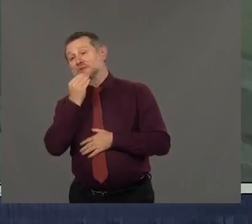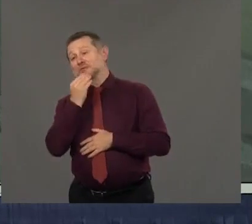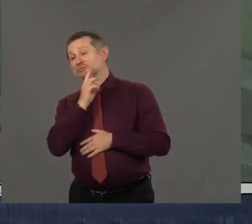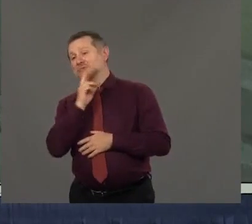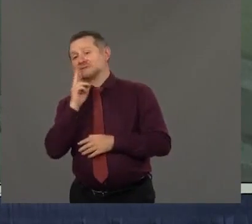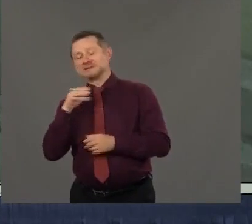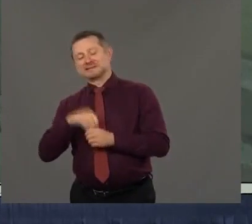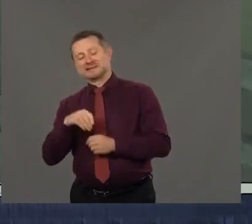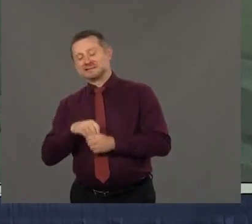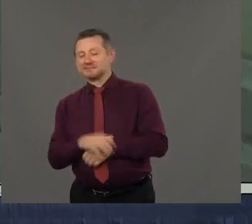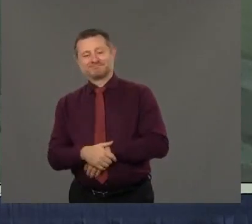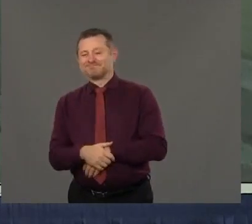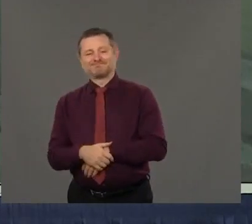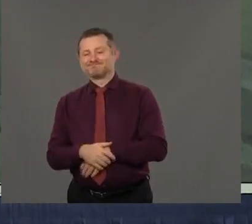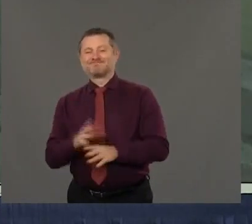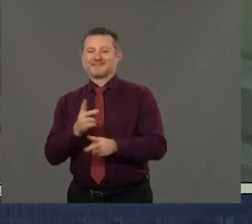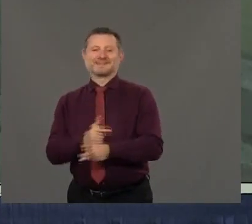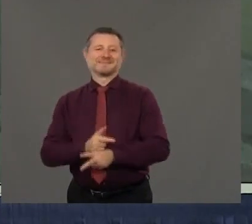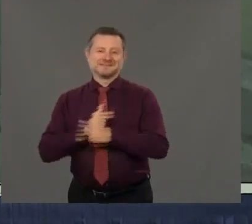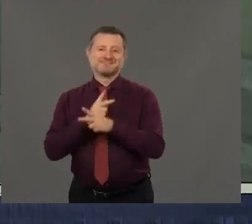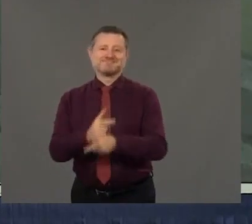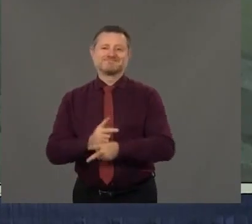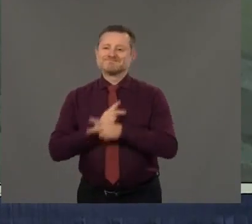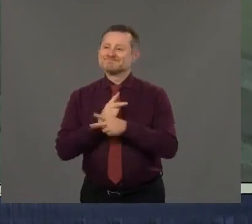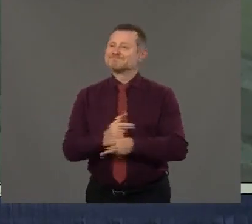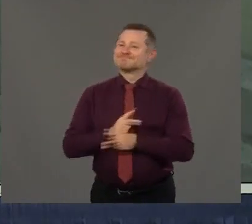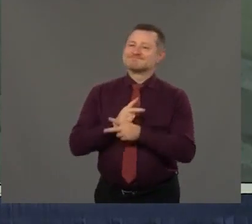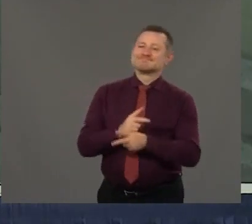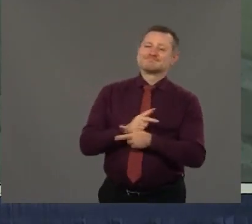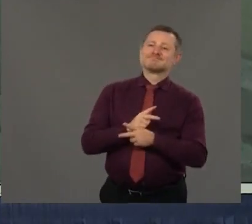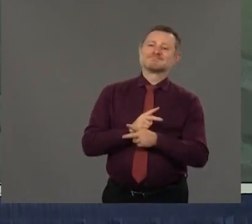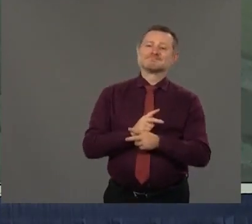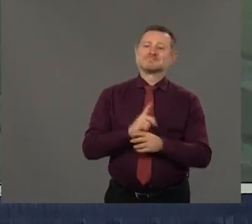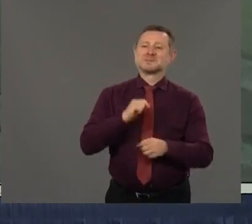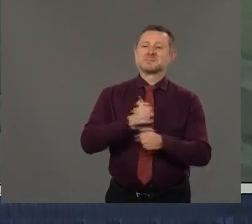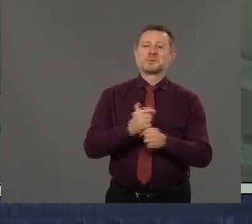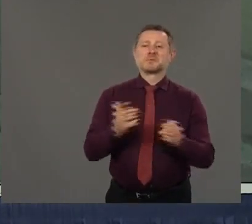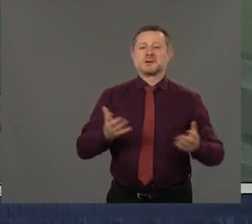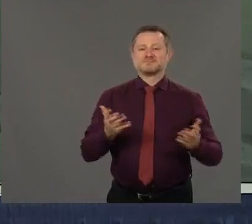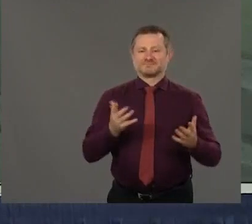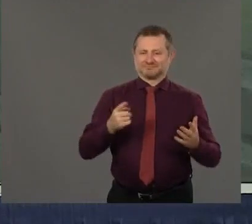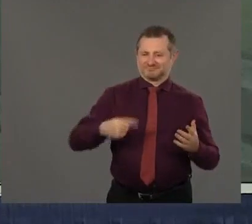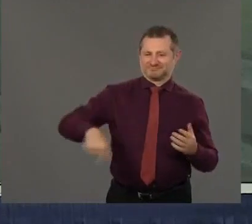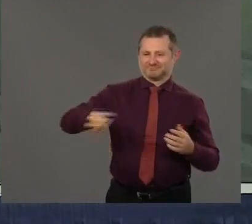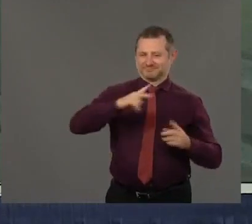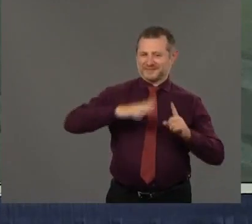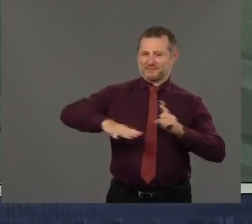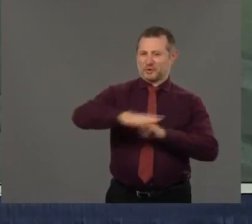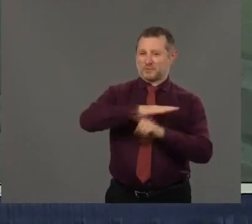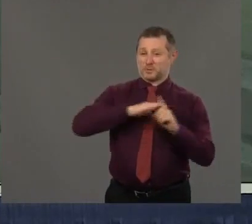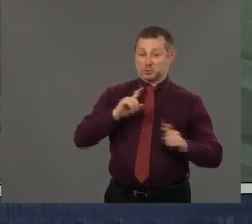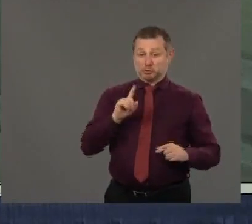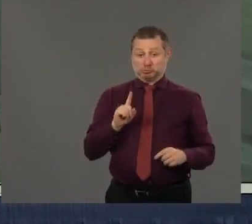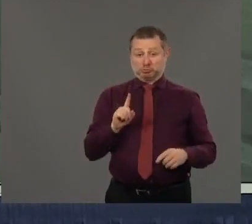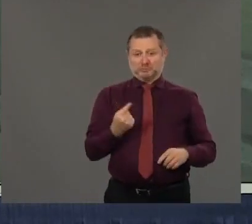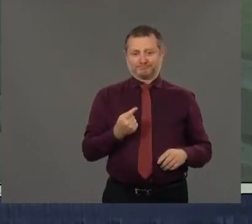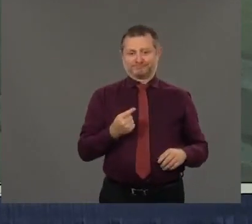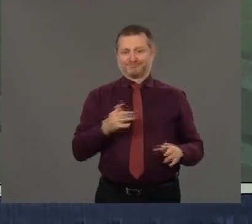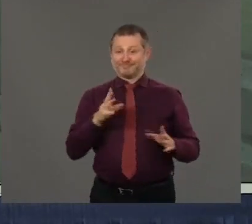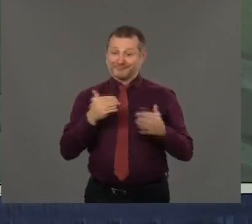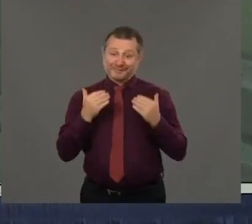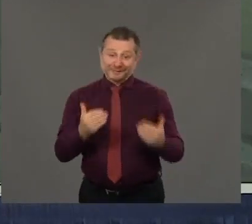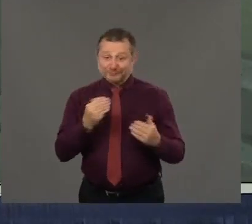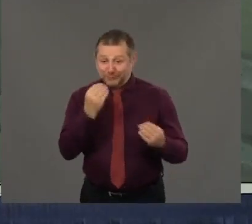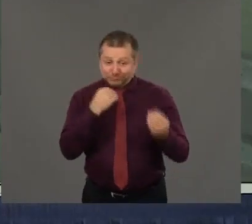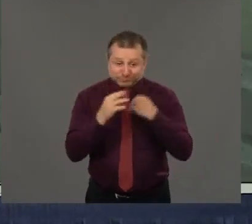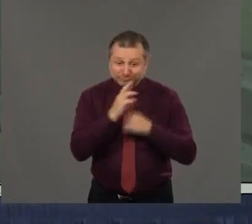study, again, in light of everything else. If it was just indoor dining, we've